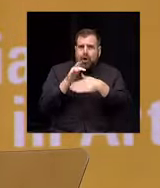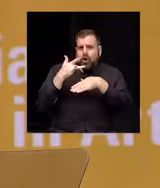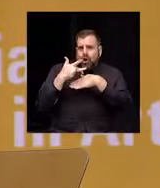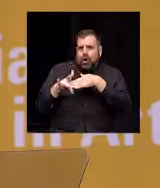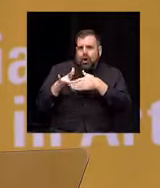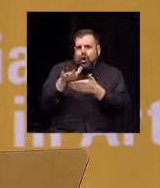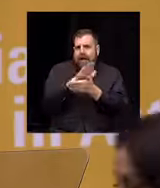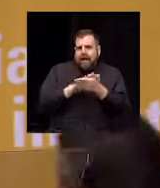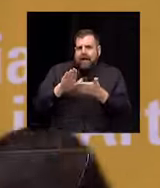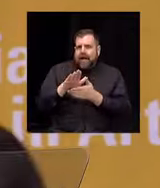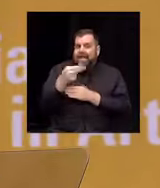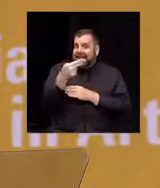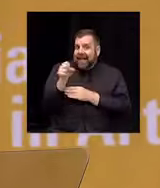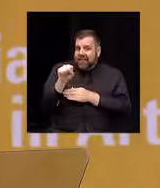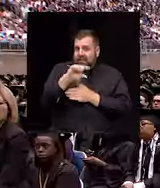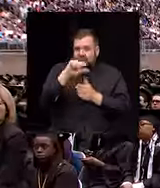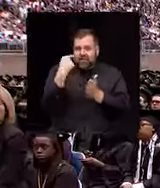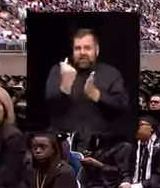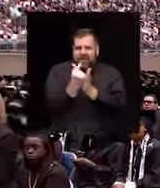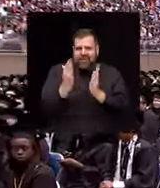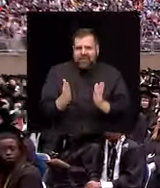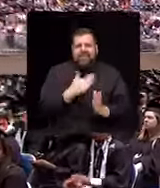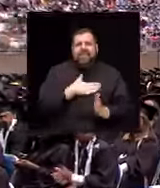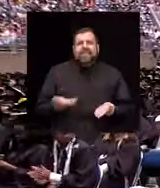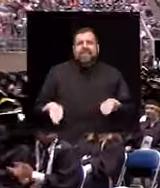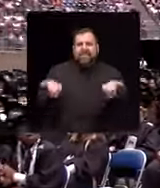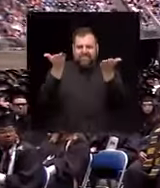college high school graduates. Would you please stand?